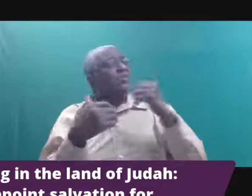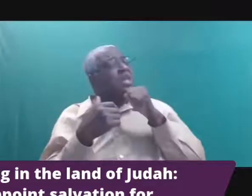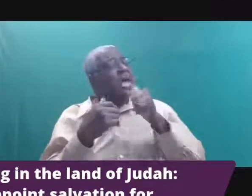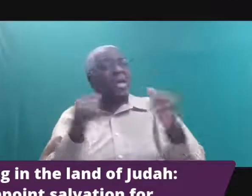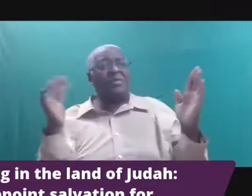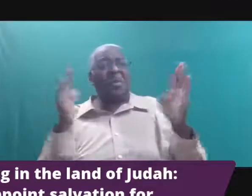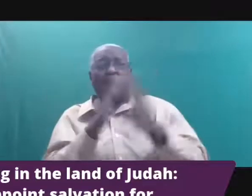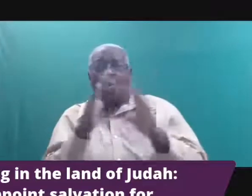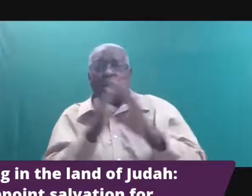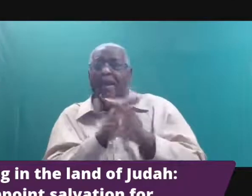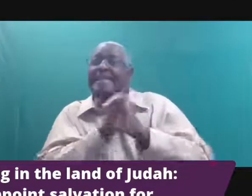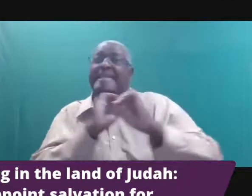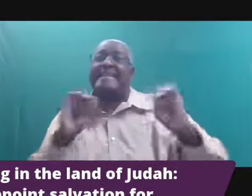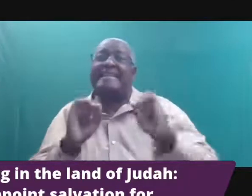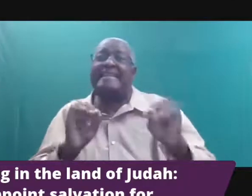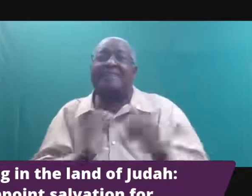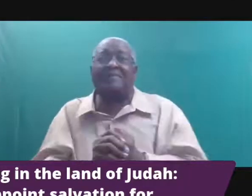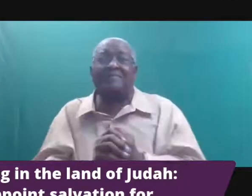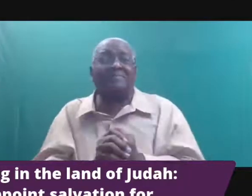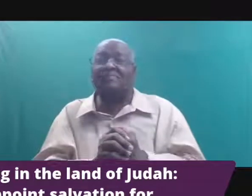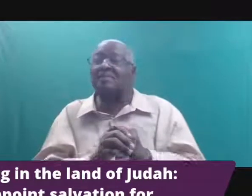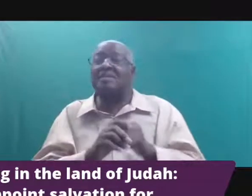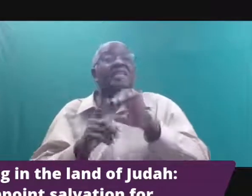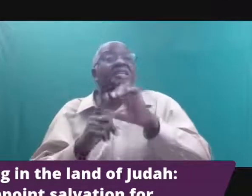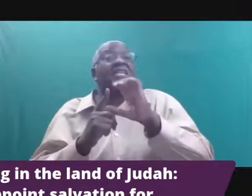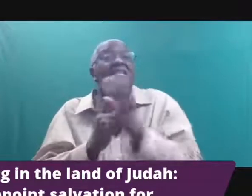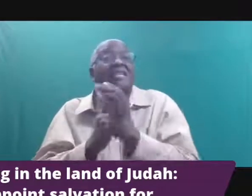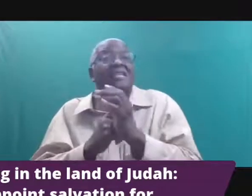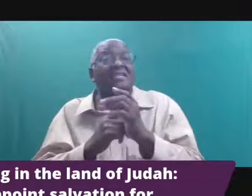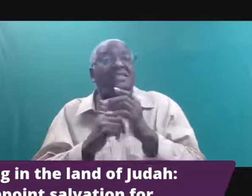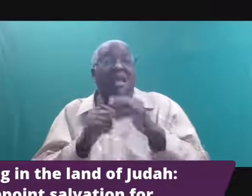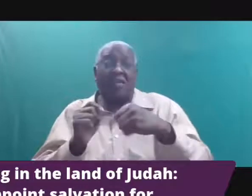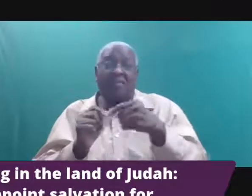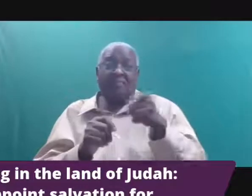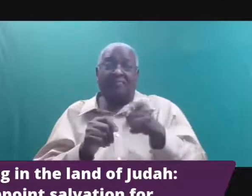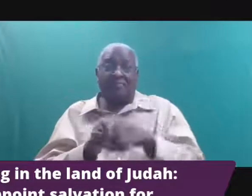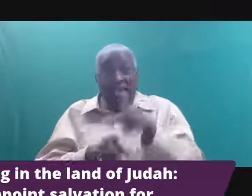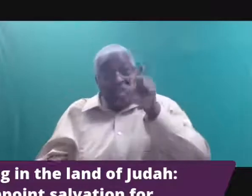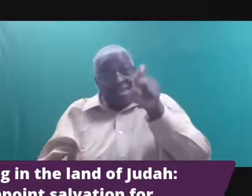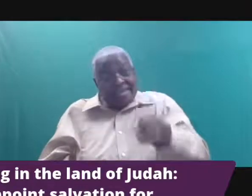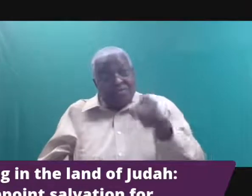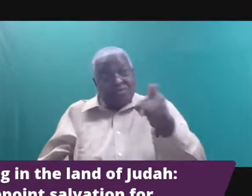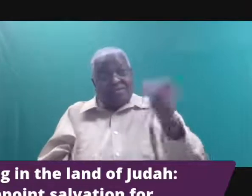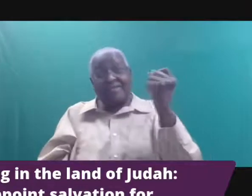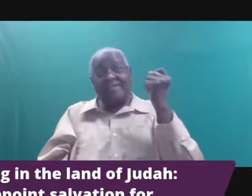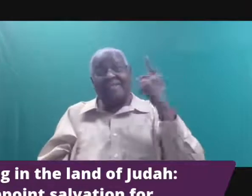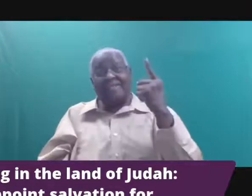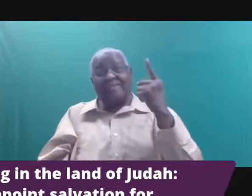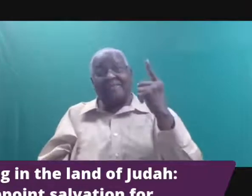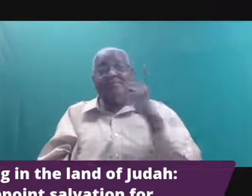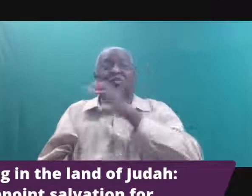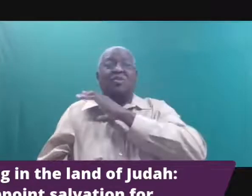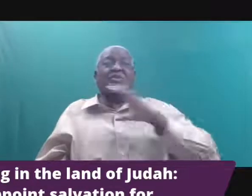worry about the conditions around you. Listen, I need you to understand. See,